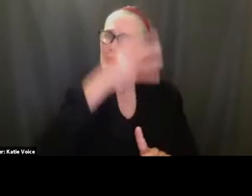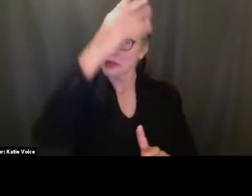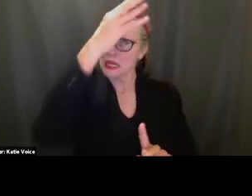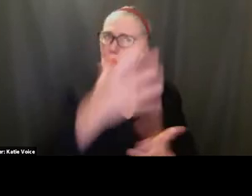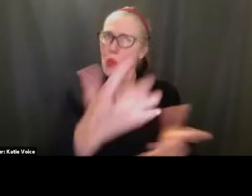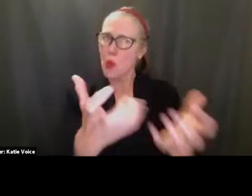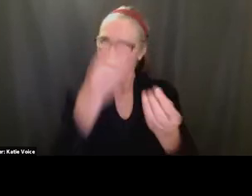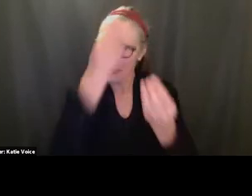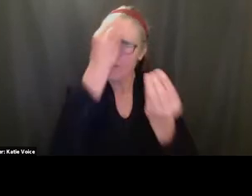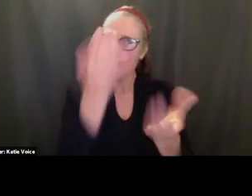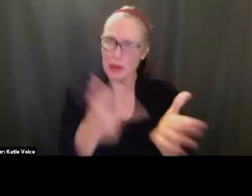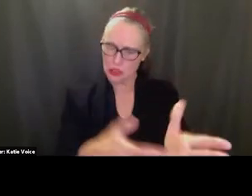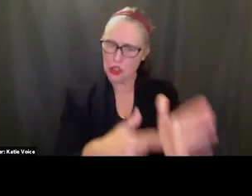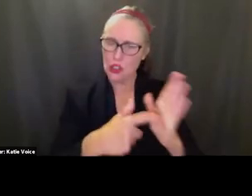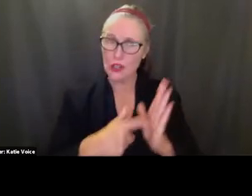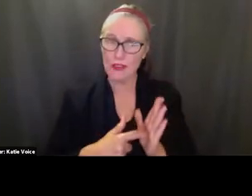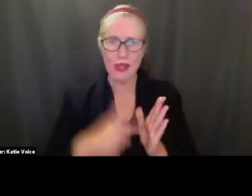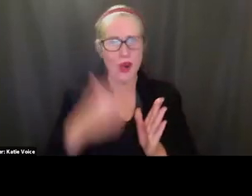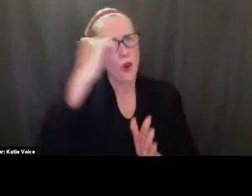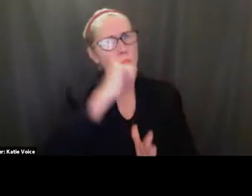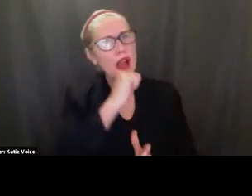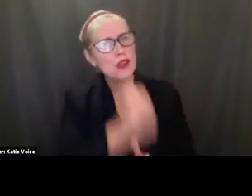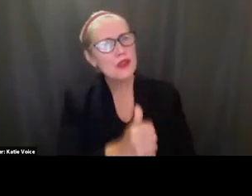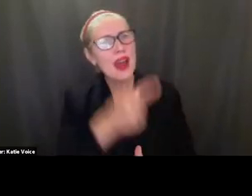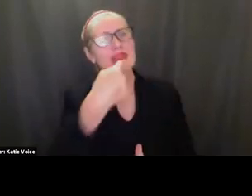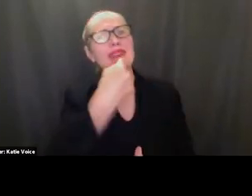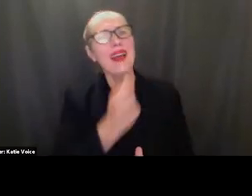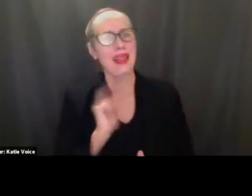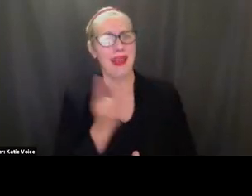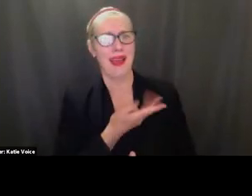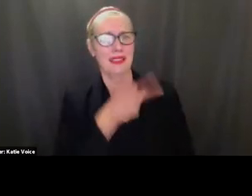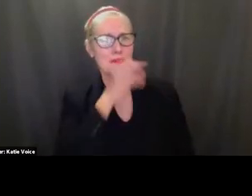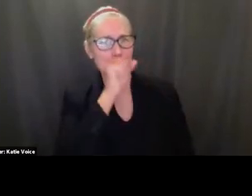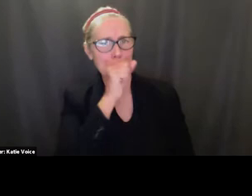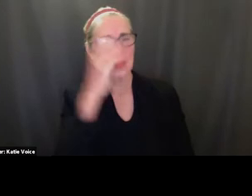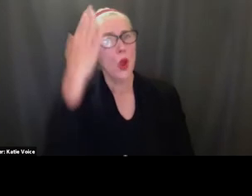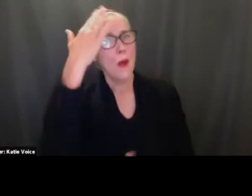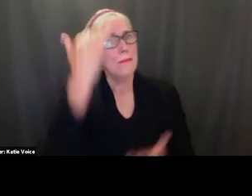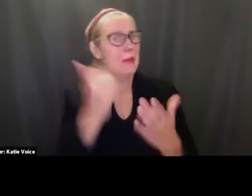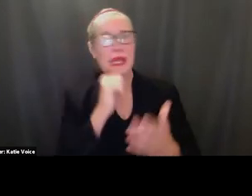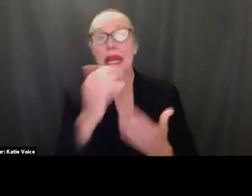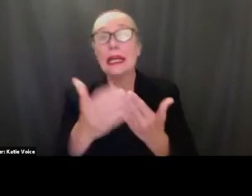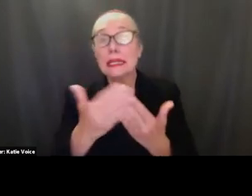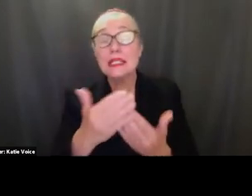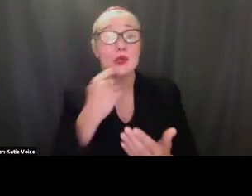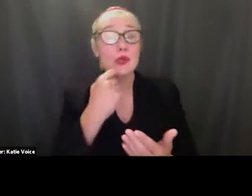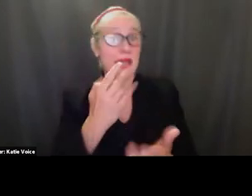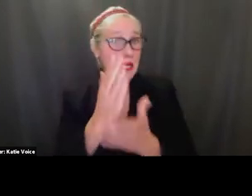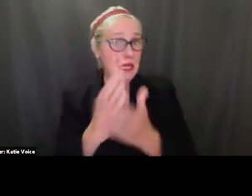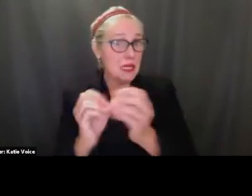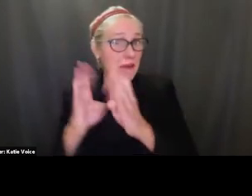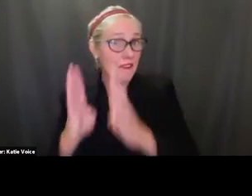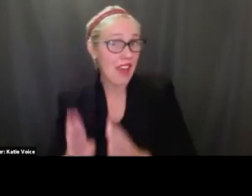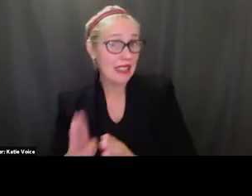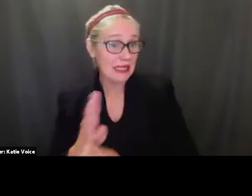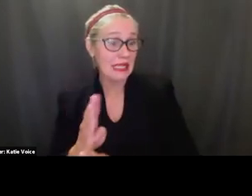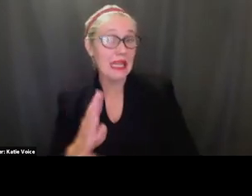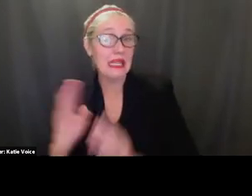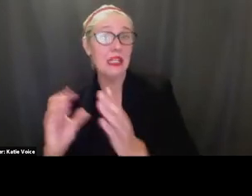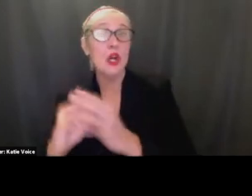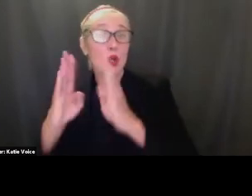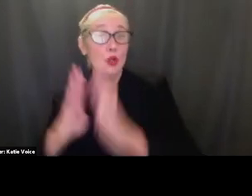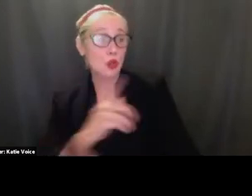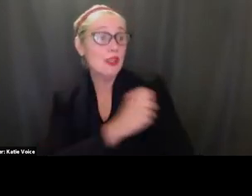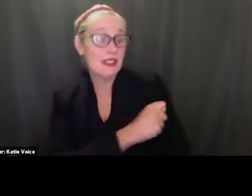information why are you not sharing this while it may be inconvenient to share that some vaccinated students and teachers tested positive for